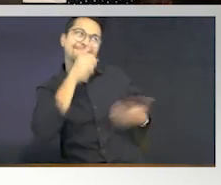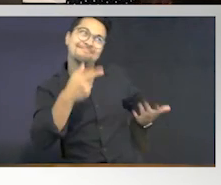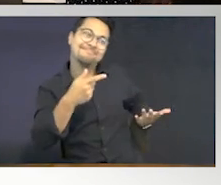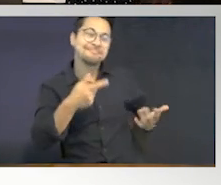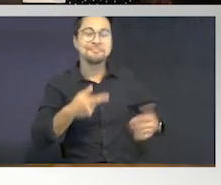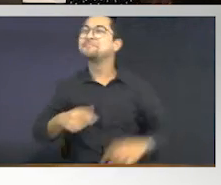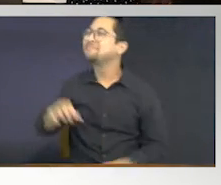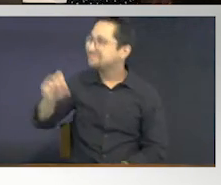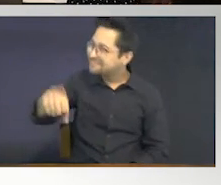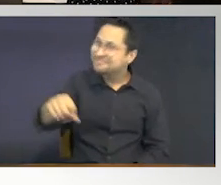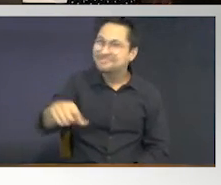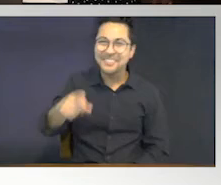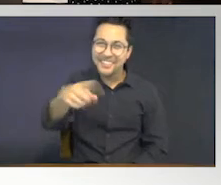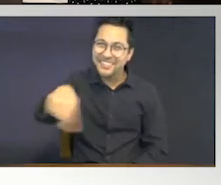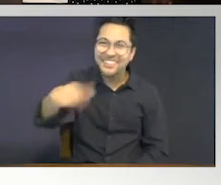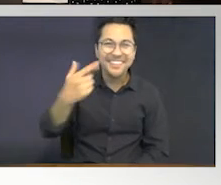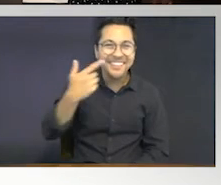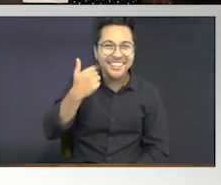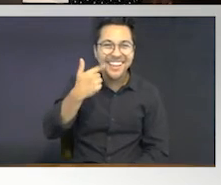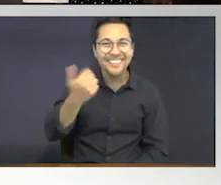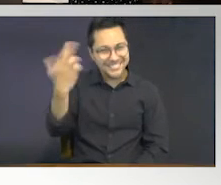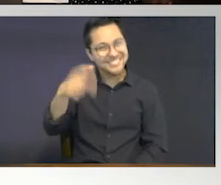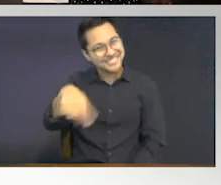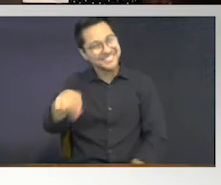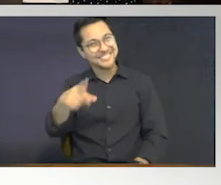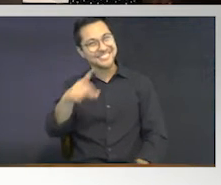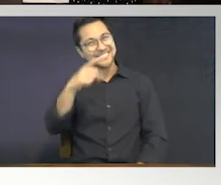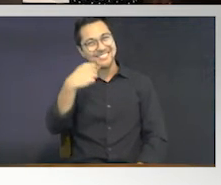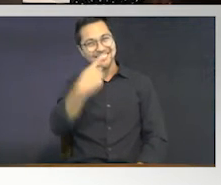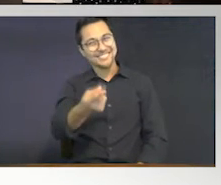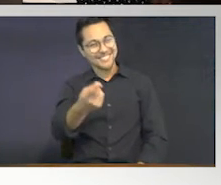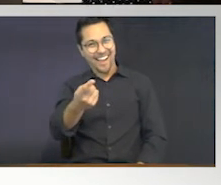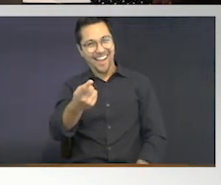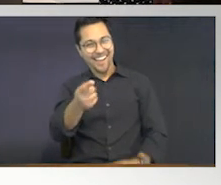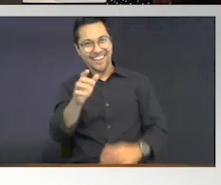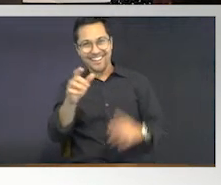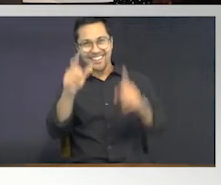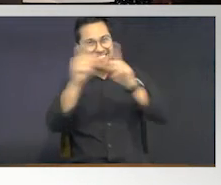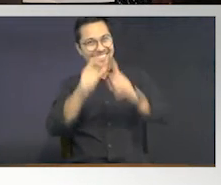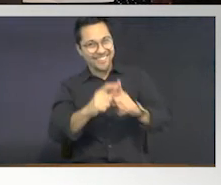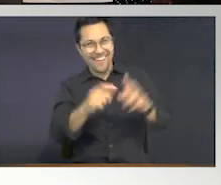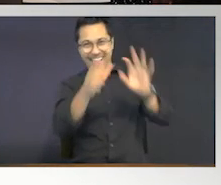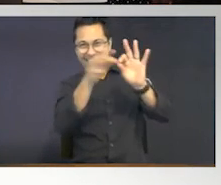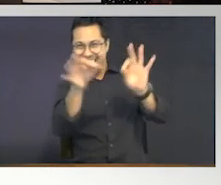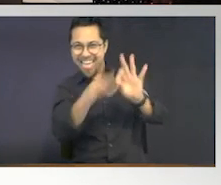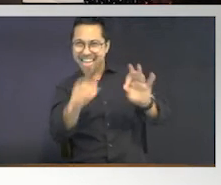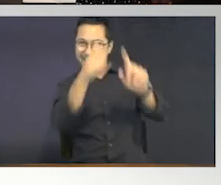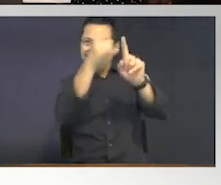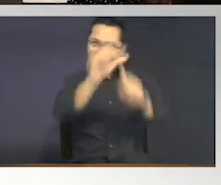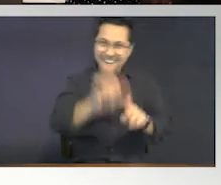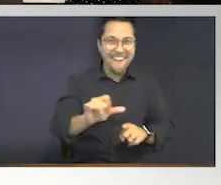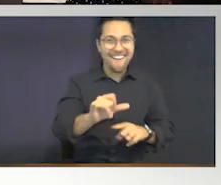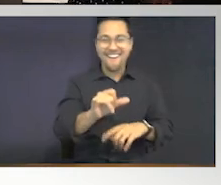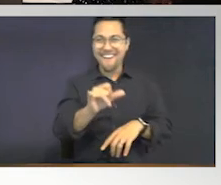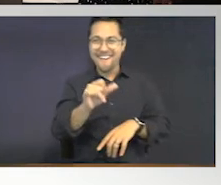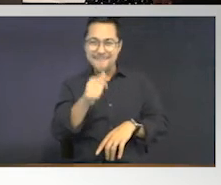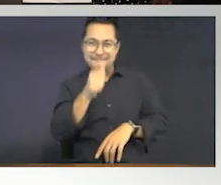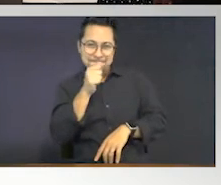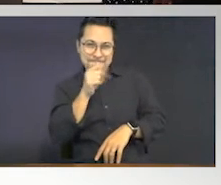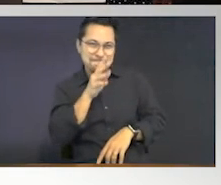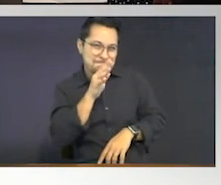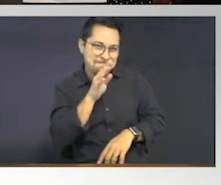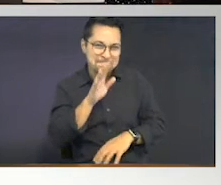yes, how many times you're laughing because you've said those words under your breath maybe, but you've said those words, right? So